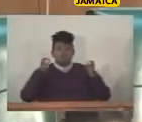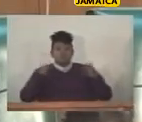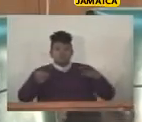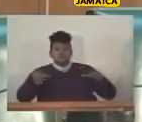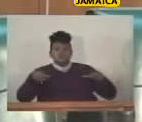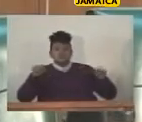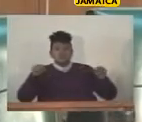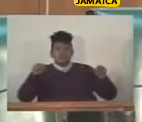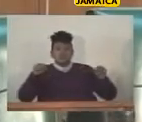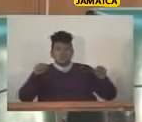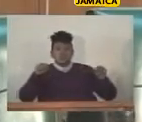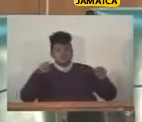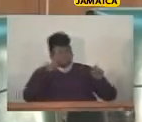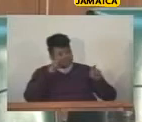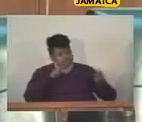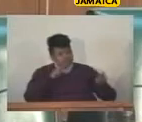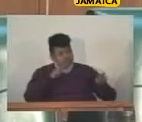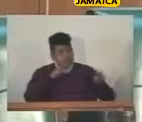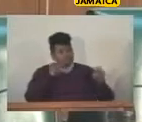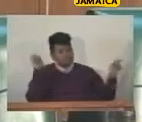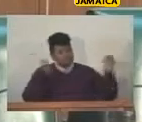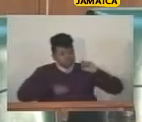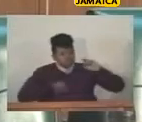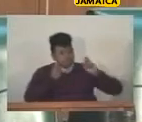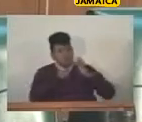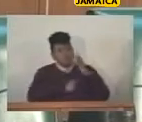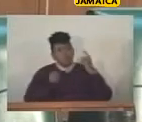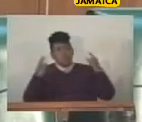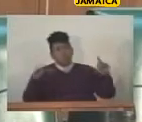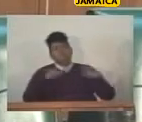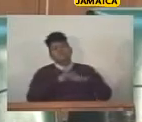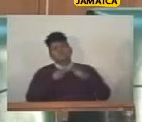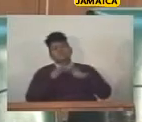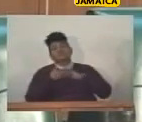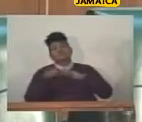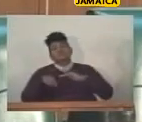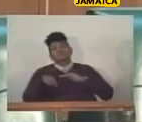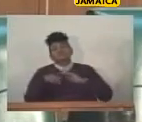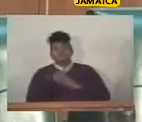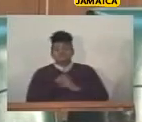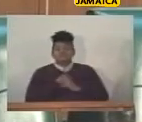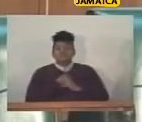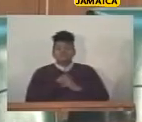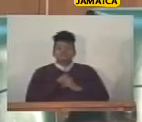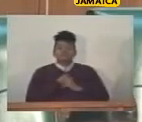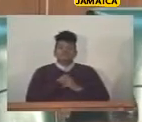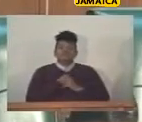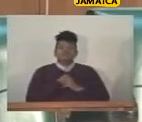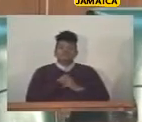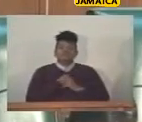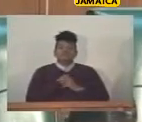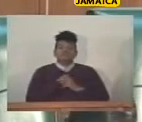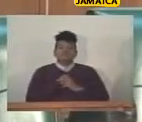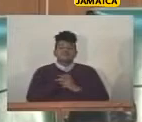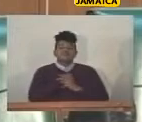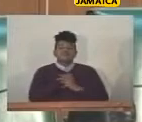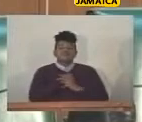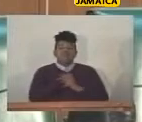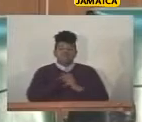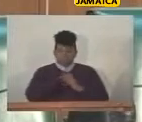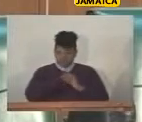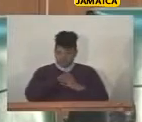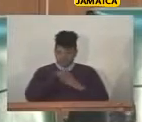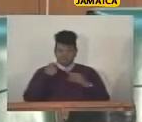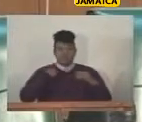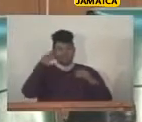take stock of what is taking place. And I went back into